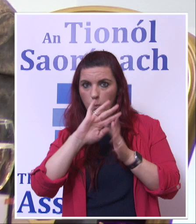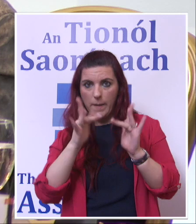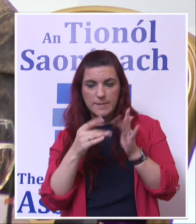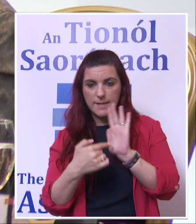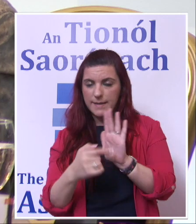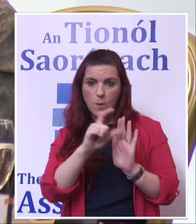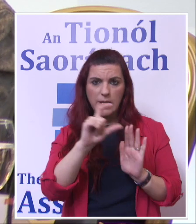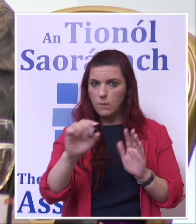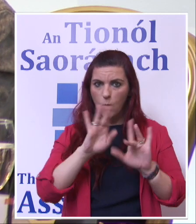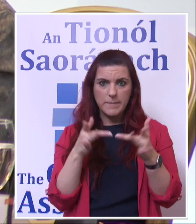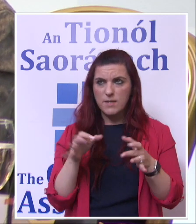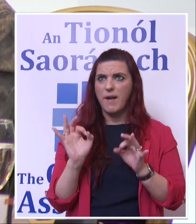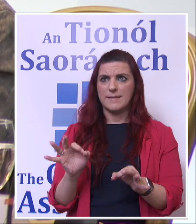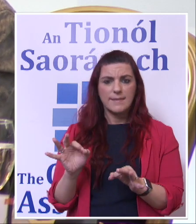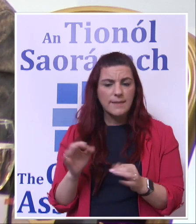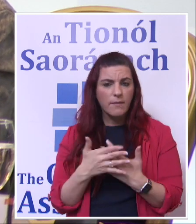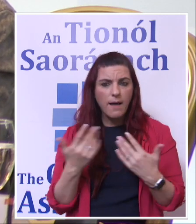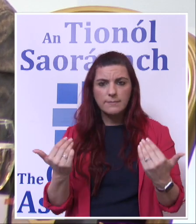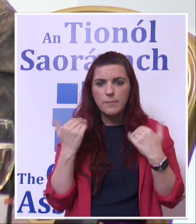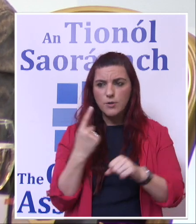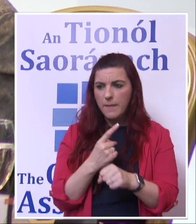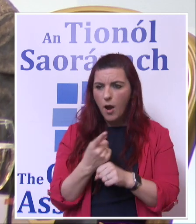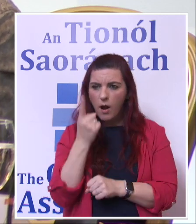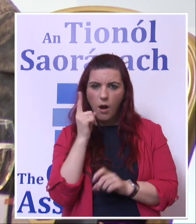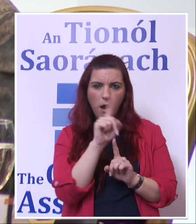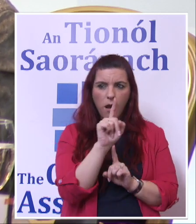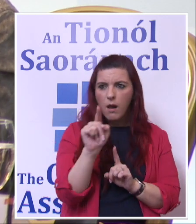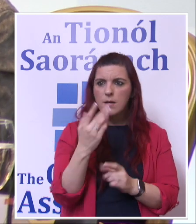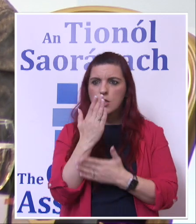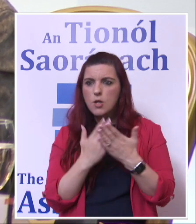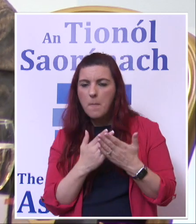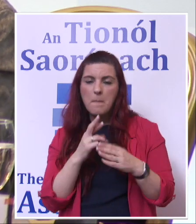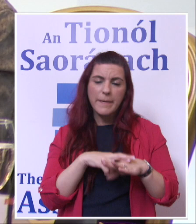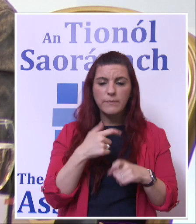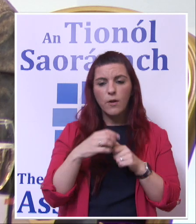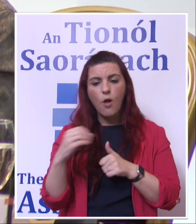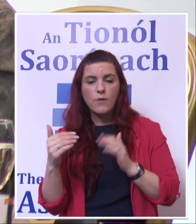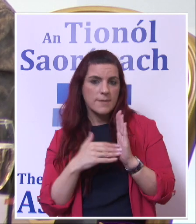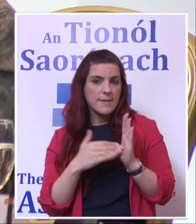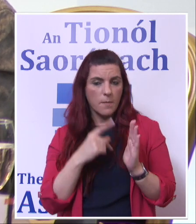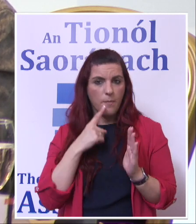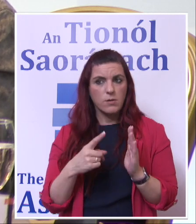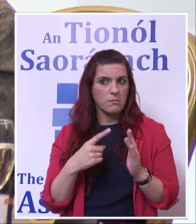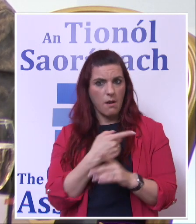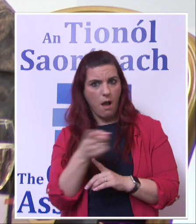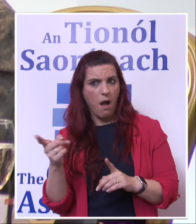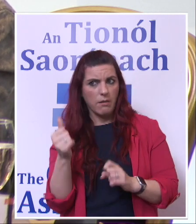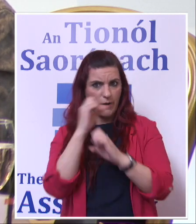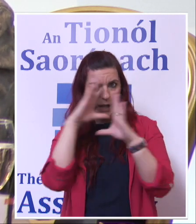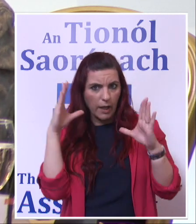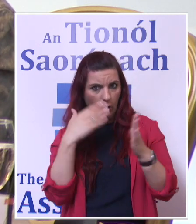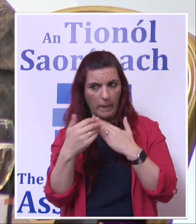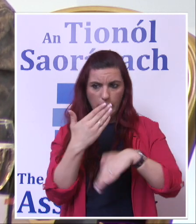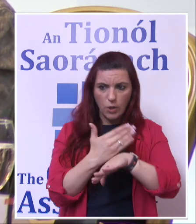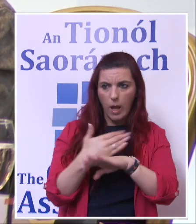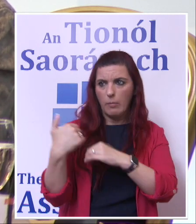excellent. Look at various websites. Some are better than others, but they're all pretty clear and